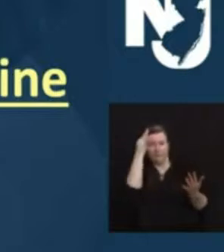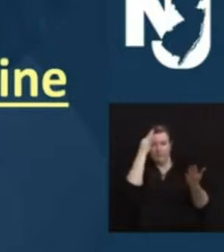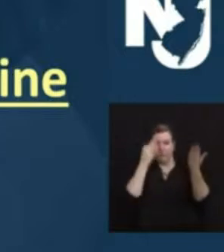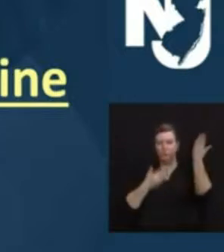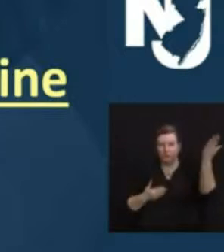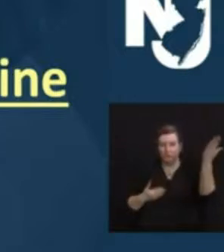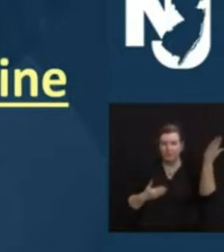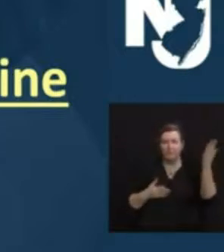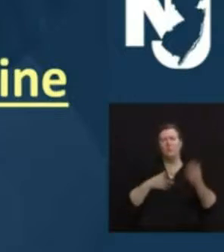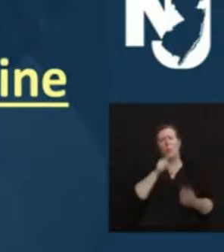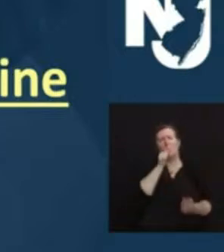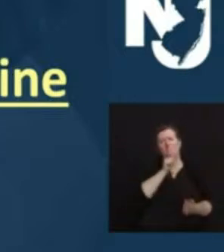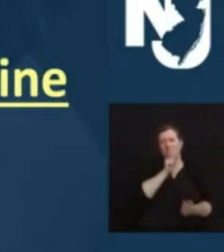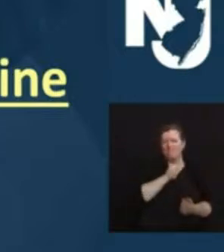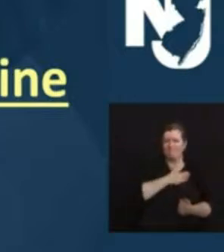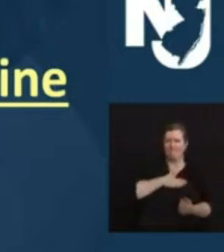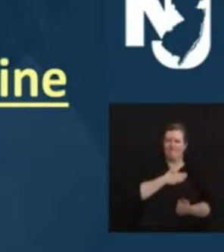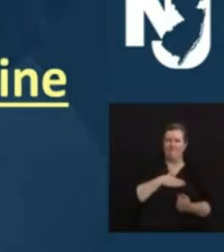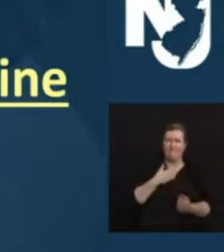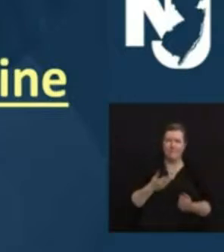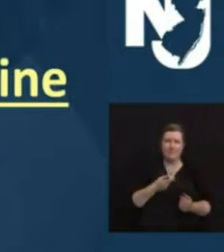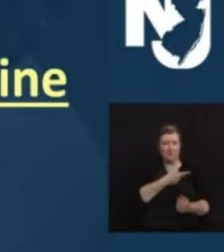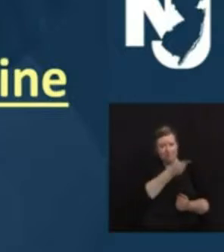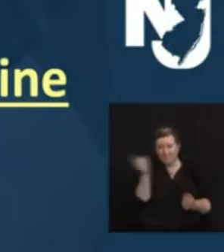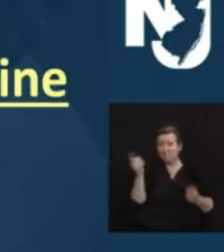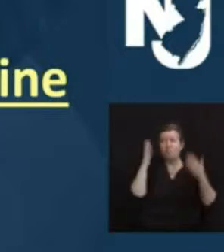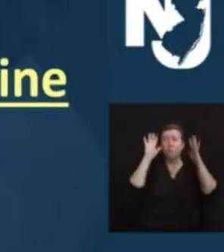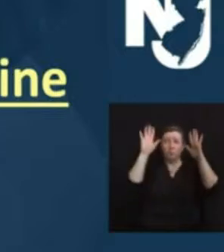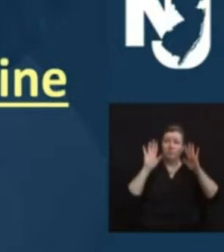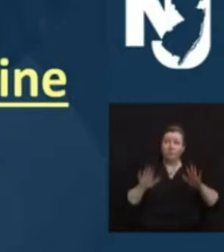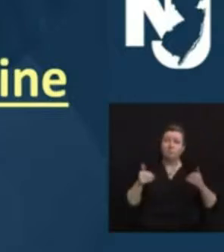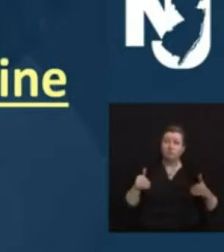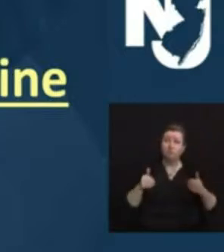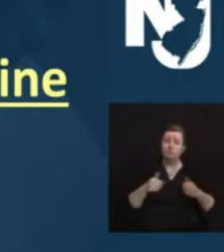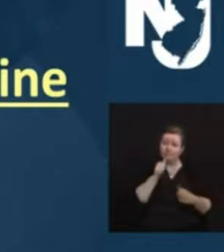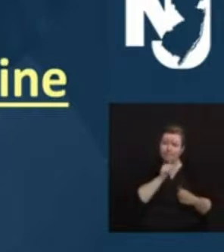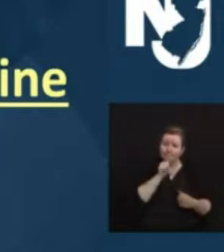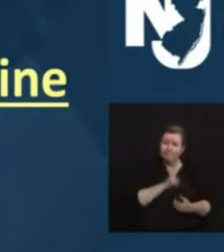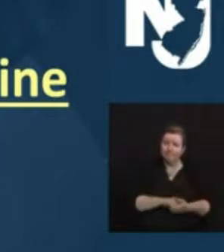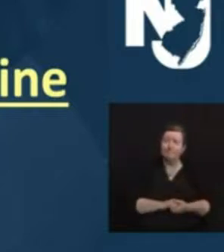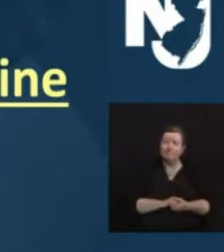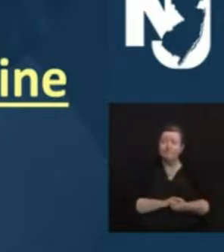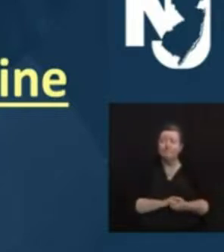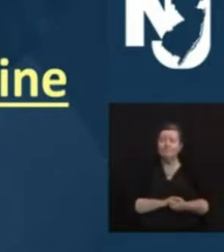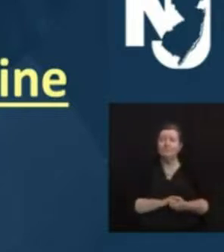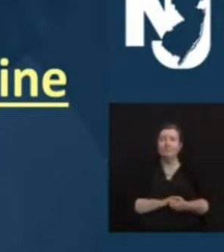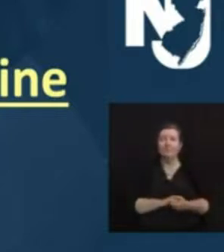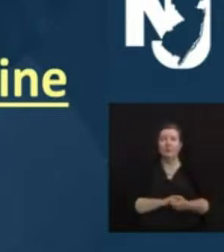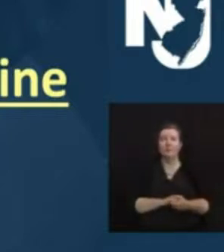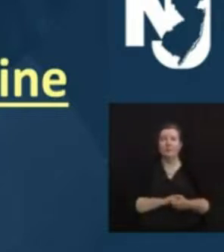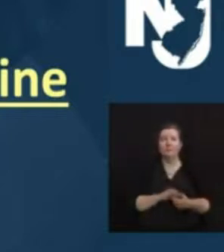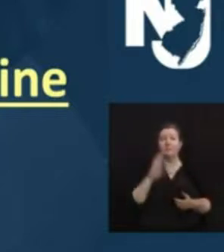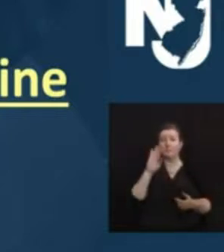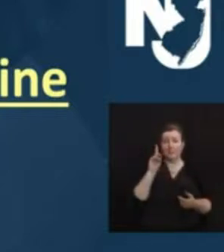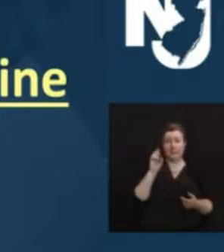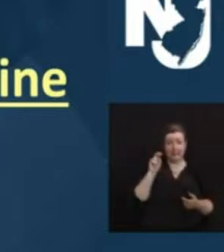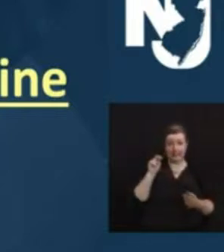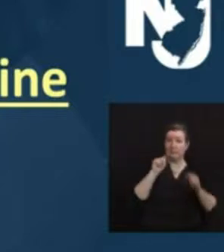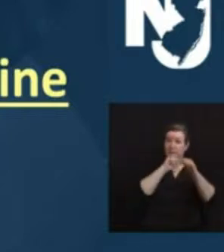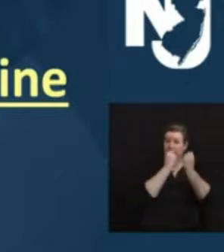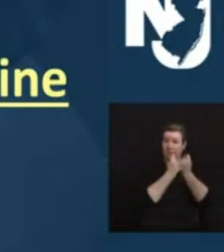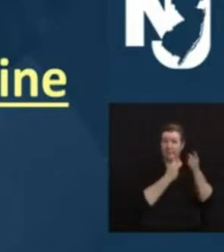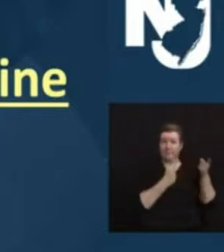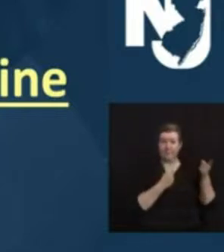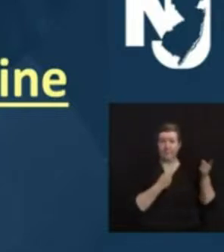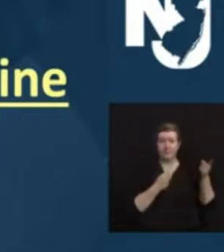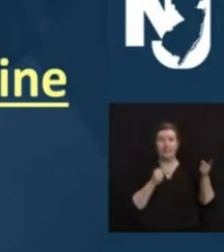and overwhelmingly you've been great. And I also want to say that the Biden team, there was another call with our team yesterday. They're